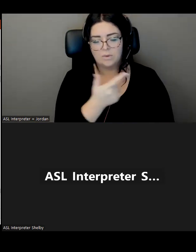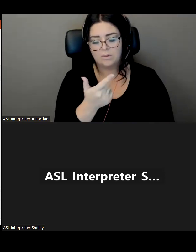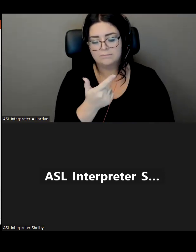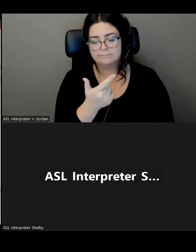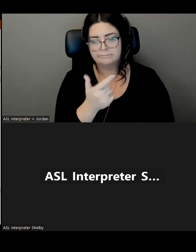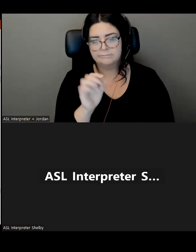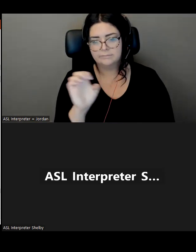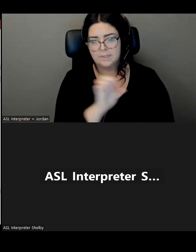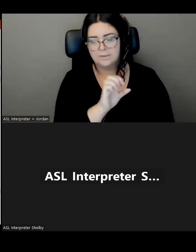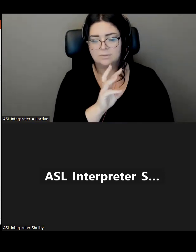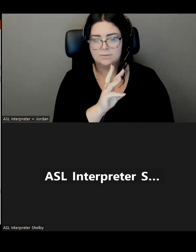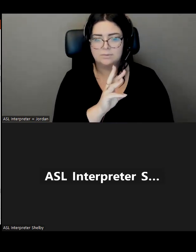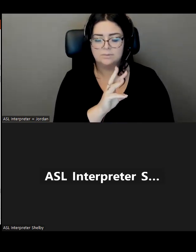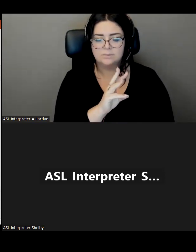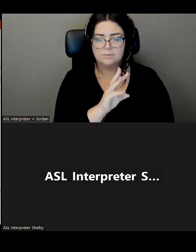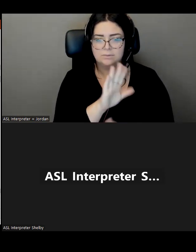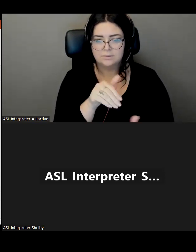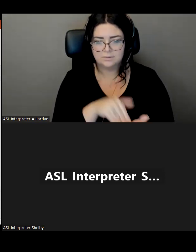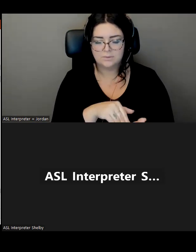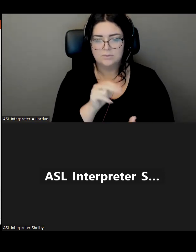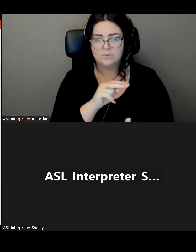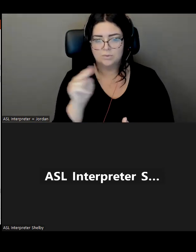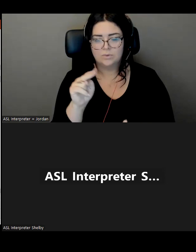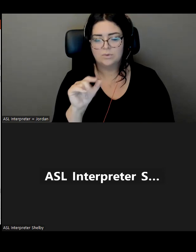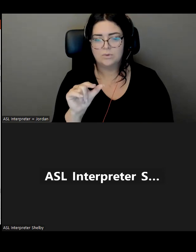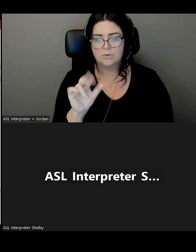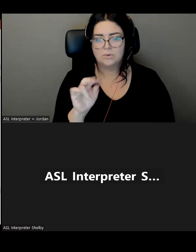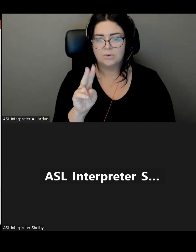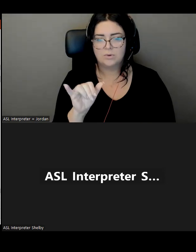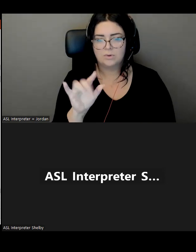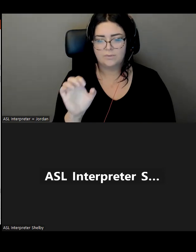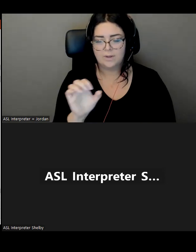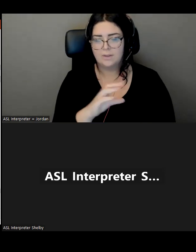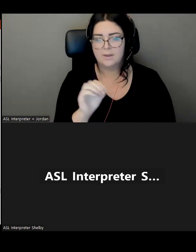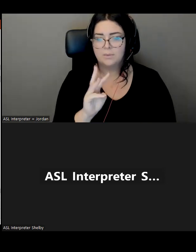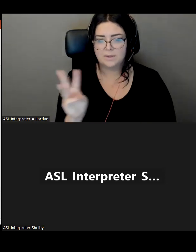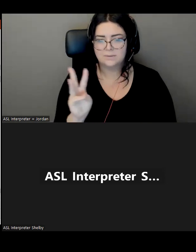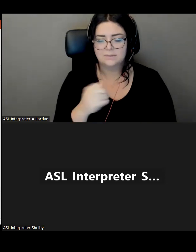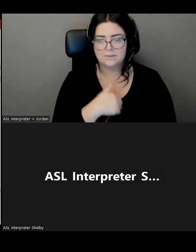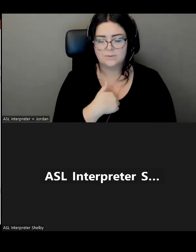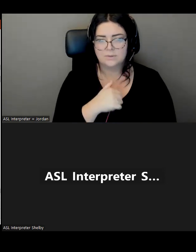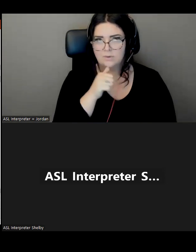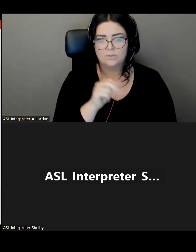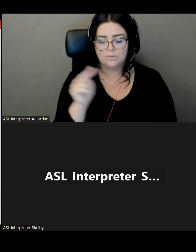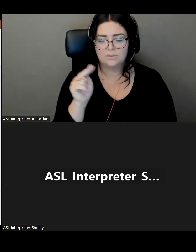Central, Labrador, Grenville, and Northern, and Western, sorry, not Northern.